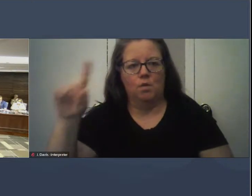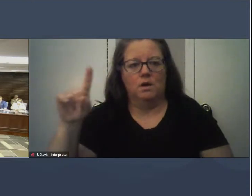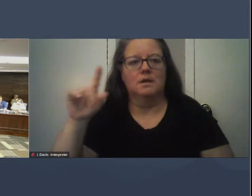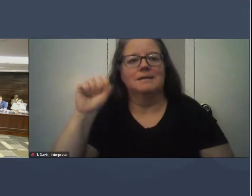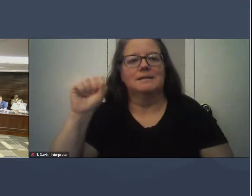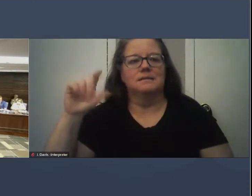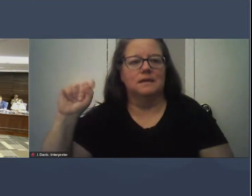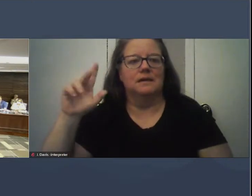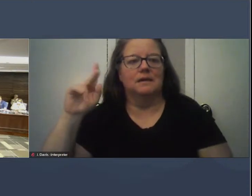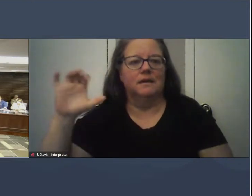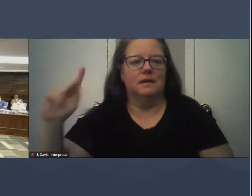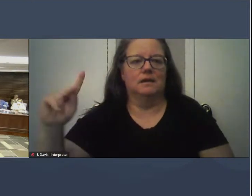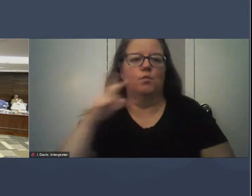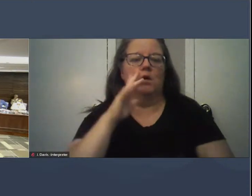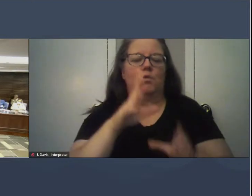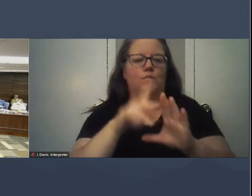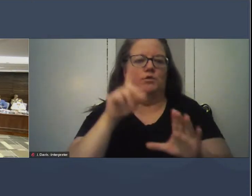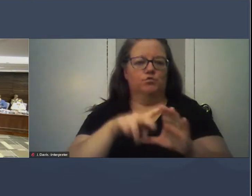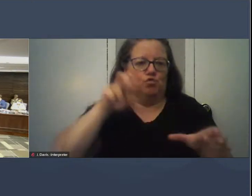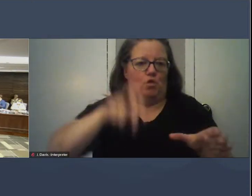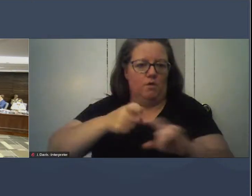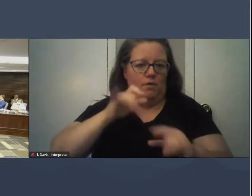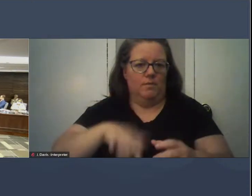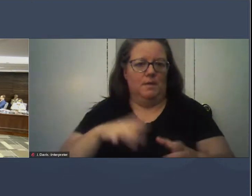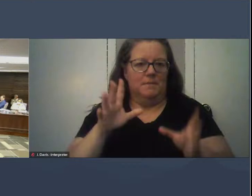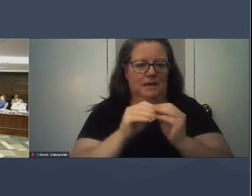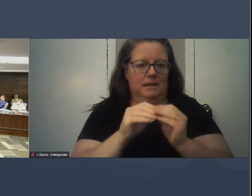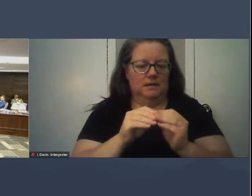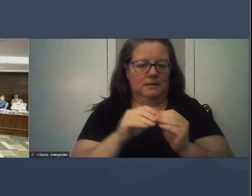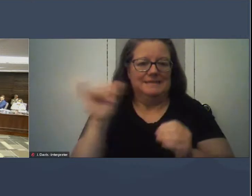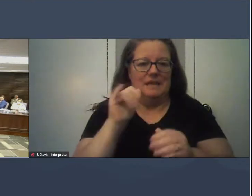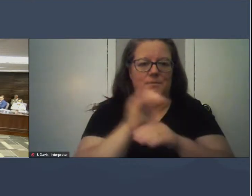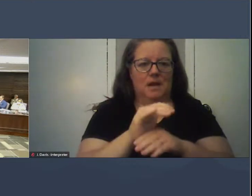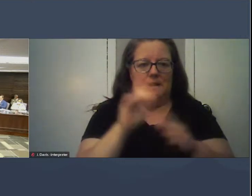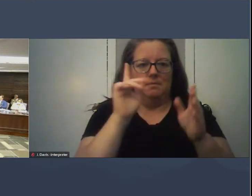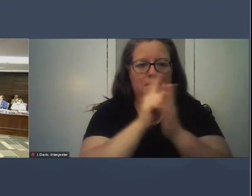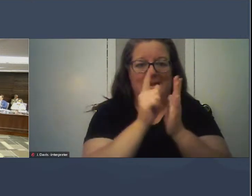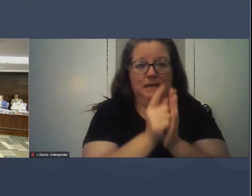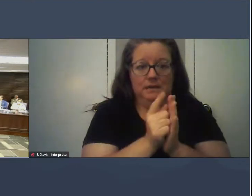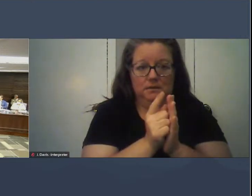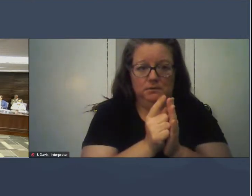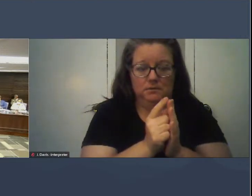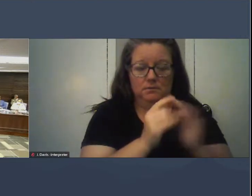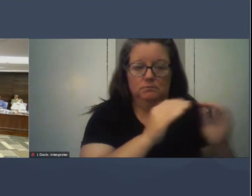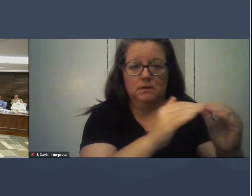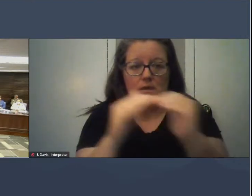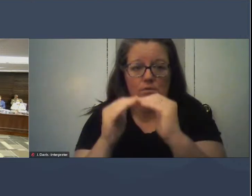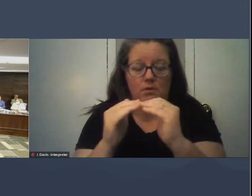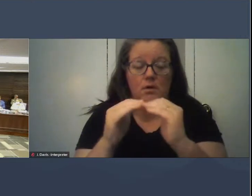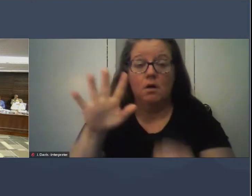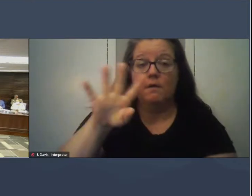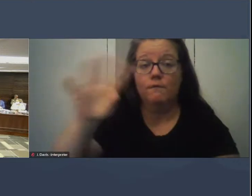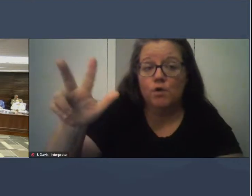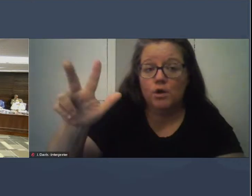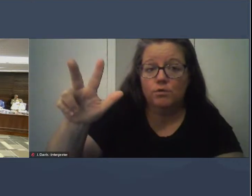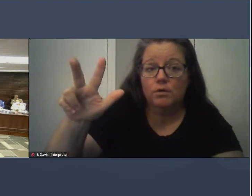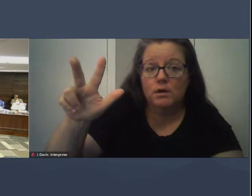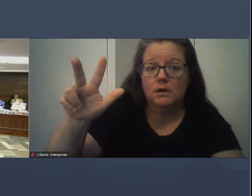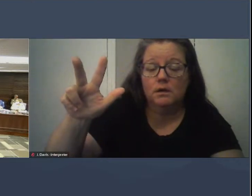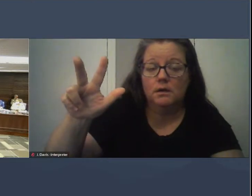officially withdrawn at the regular meeting. Our same night meeting requests, colleagues, are 43,